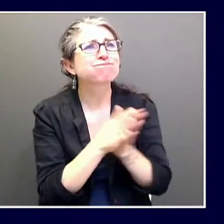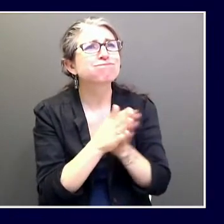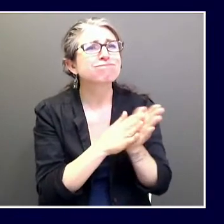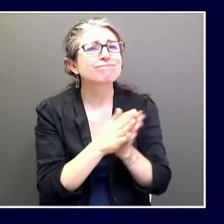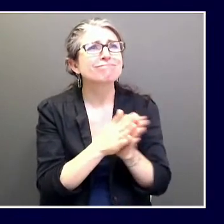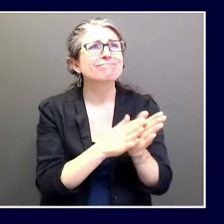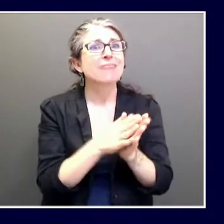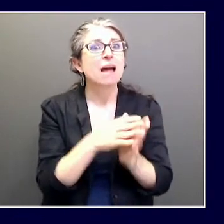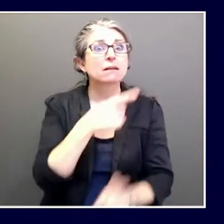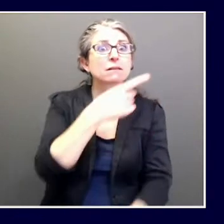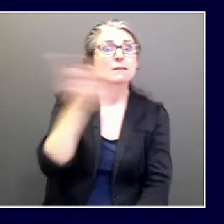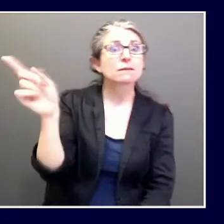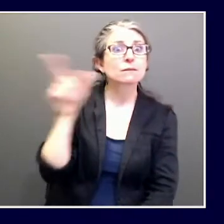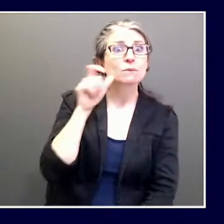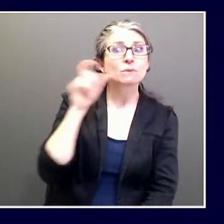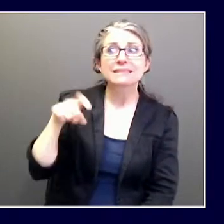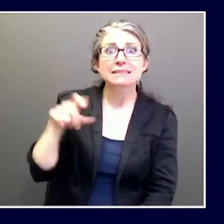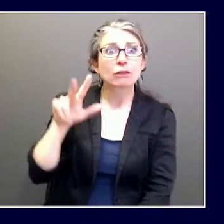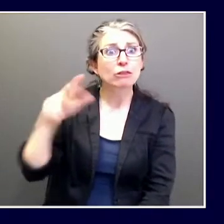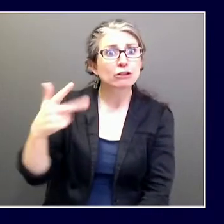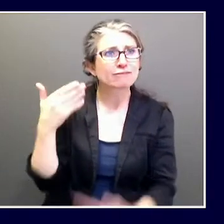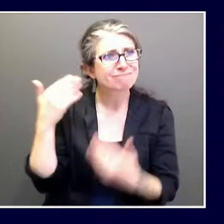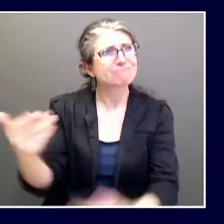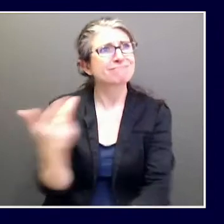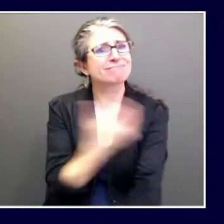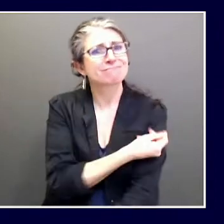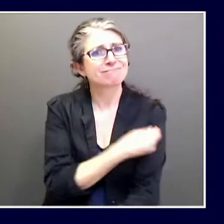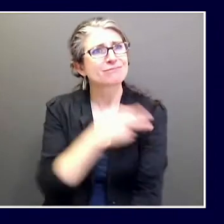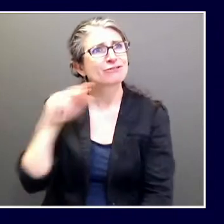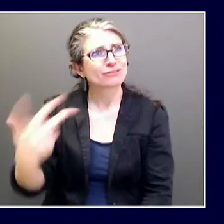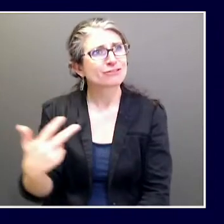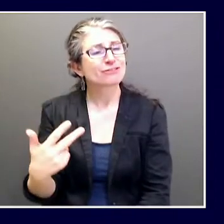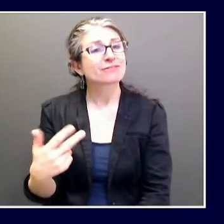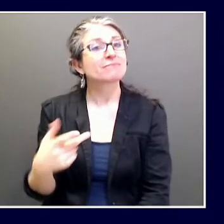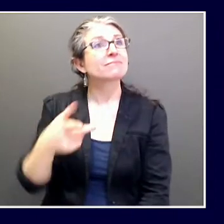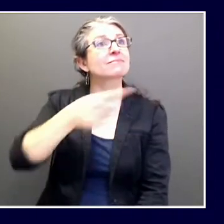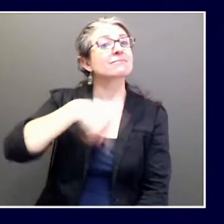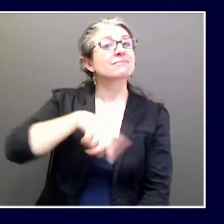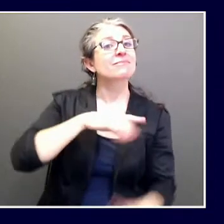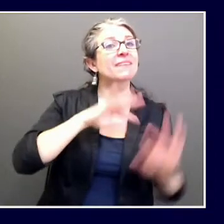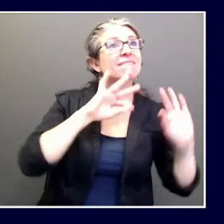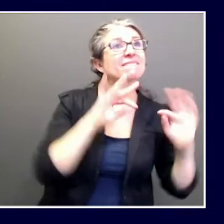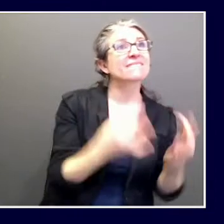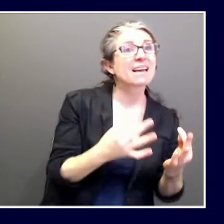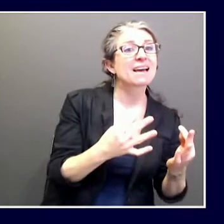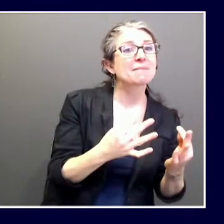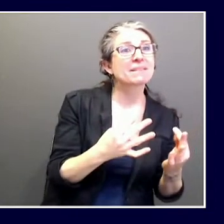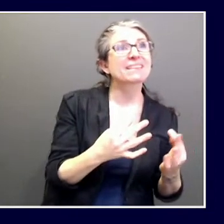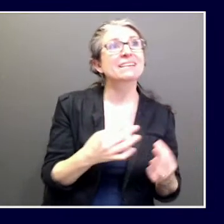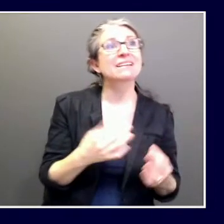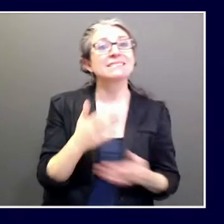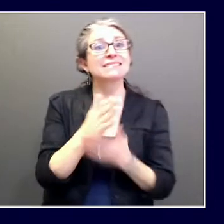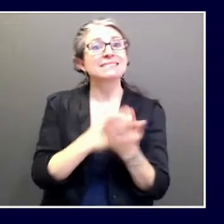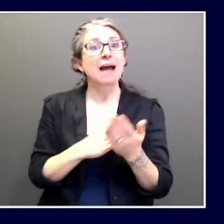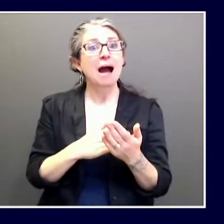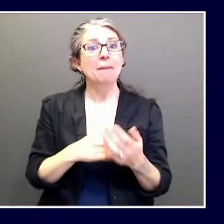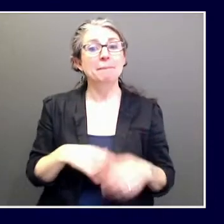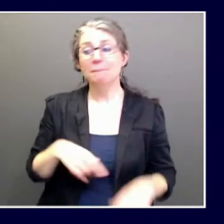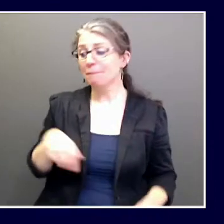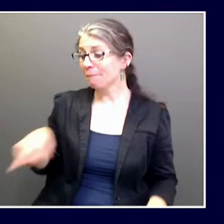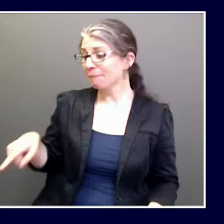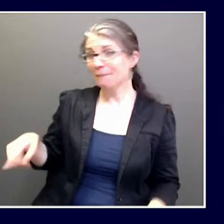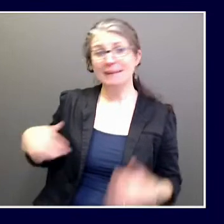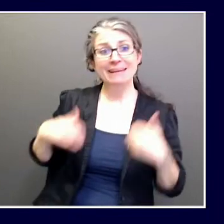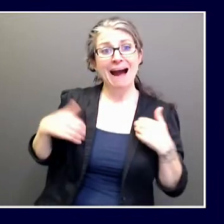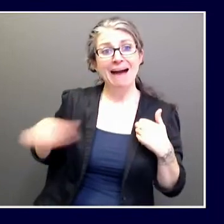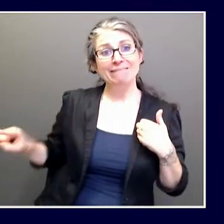bringing along somebody who might not have had their first dose yet. We still continue to see progress, and we will not rest until we get those